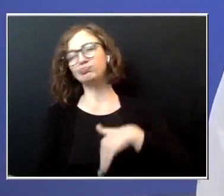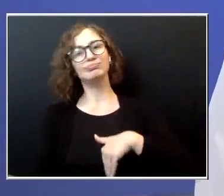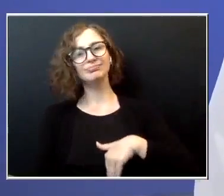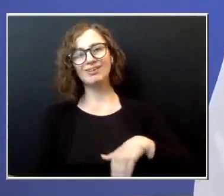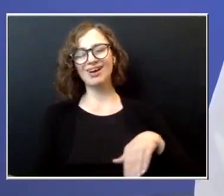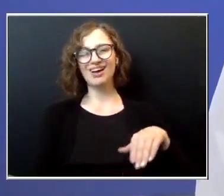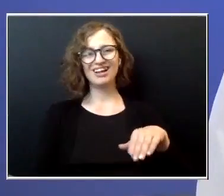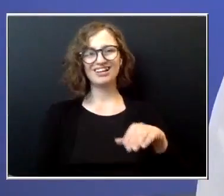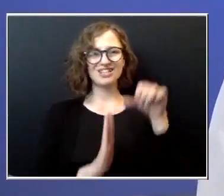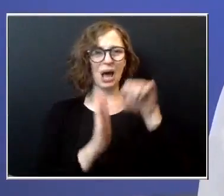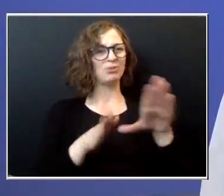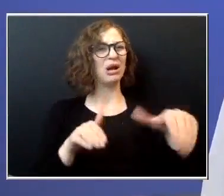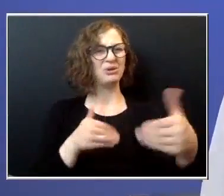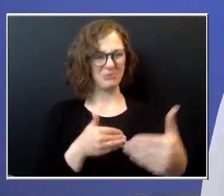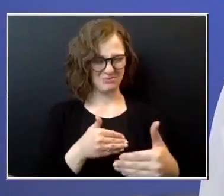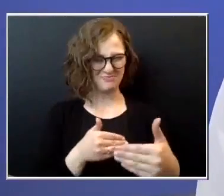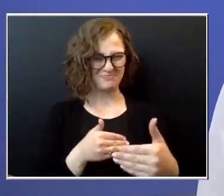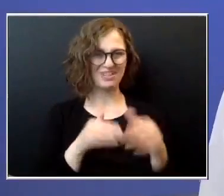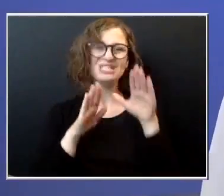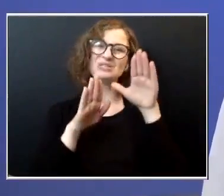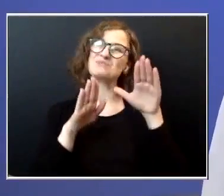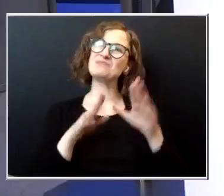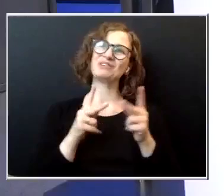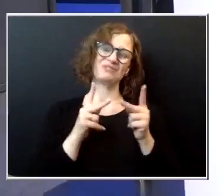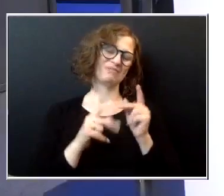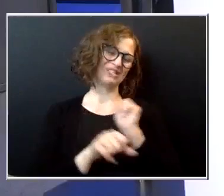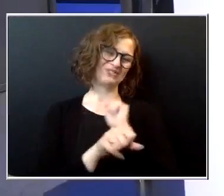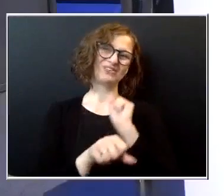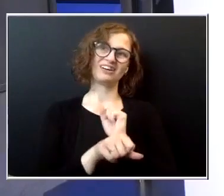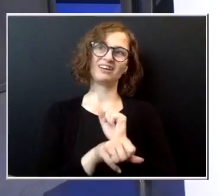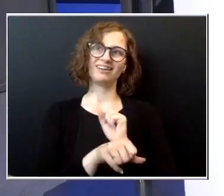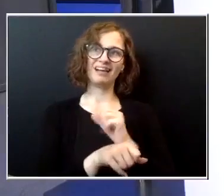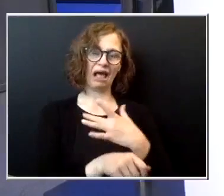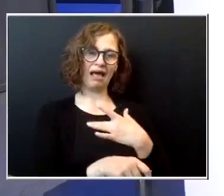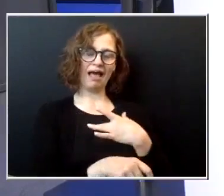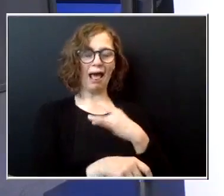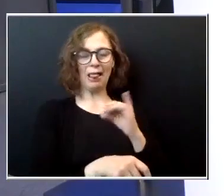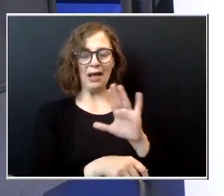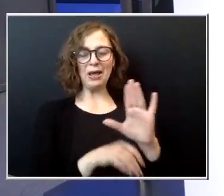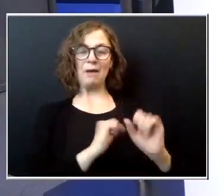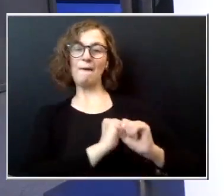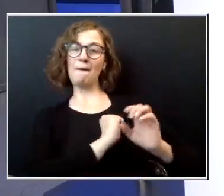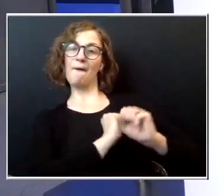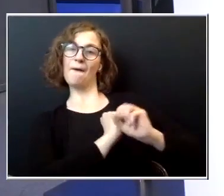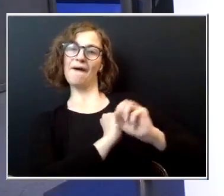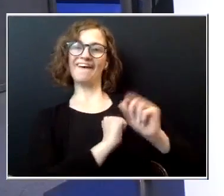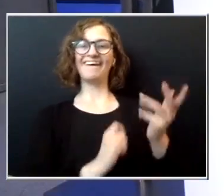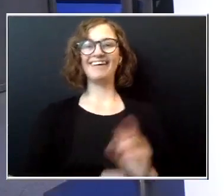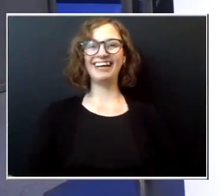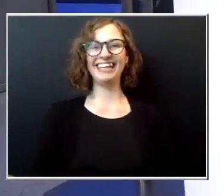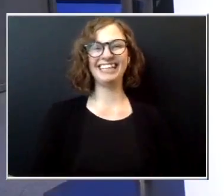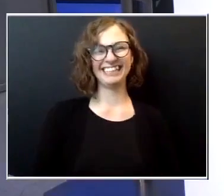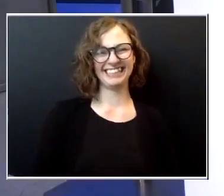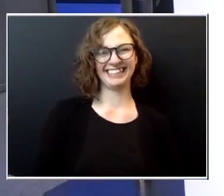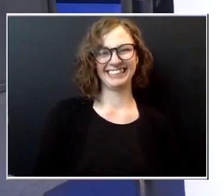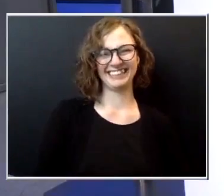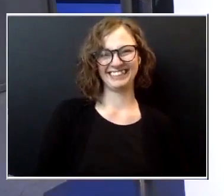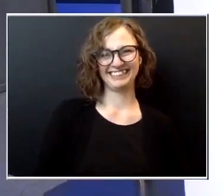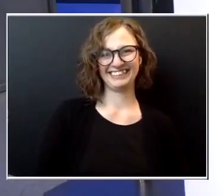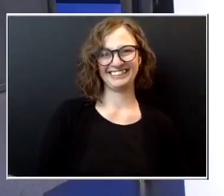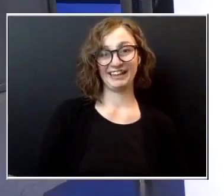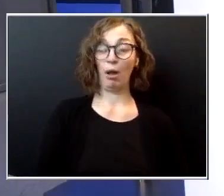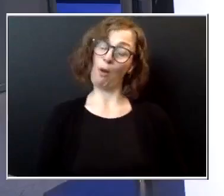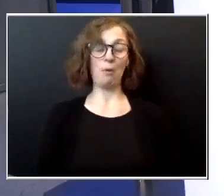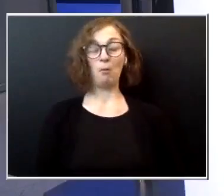It's a wonderful place to work. Okay, I like the plug. That's a good employment plug. Well, we're not going to turn that down. We're